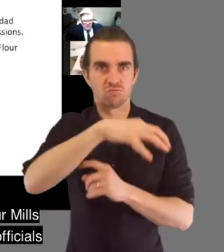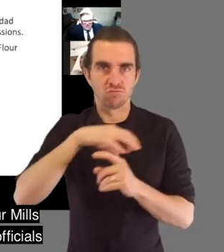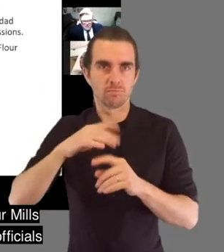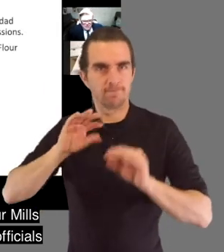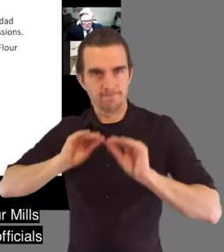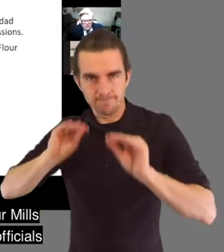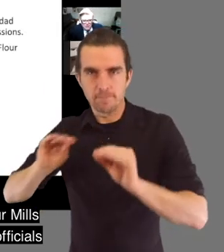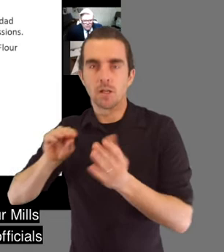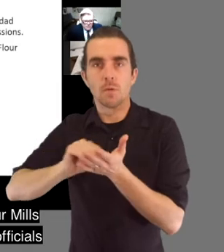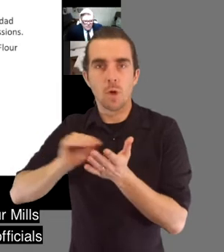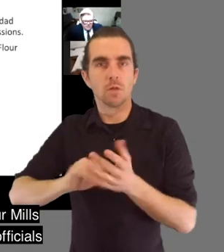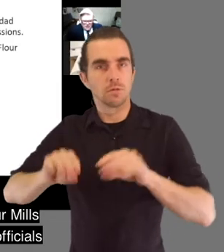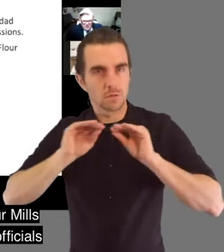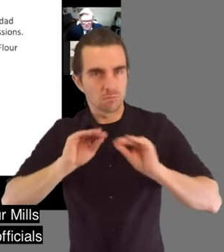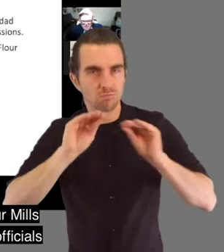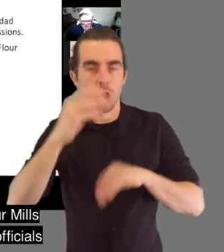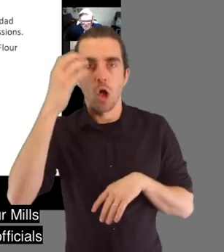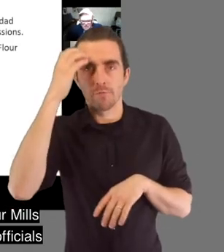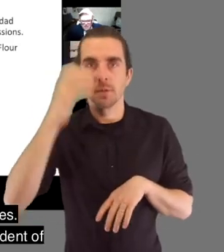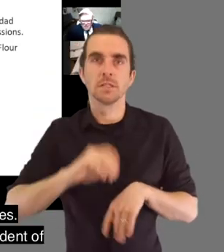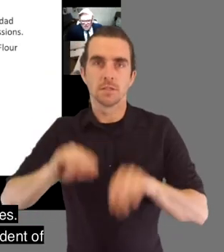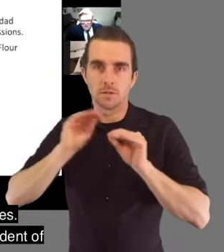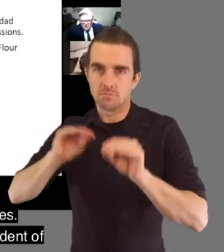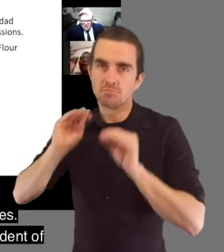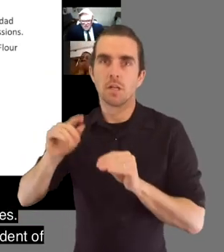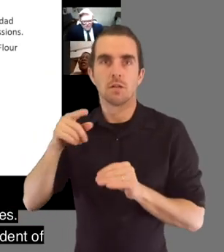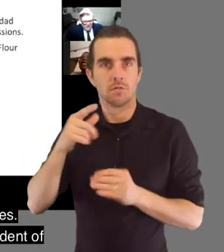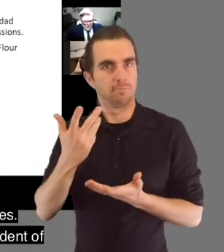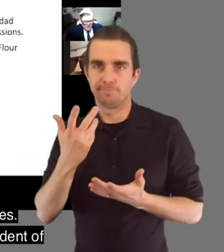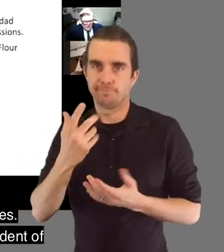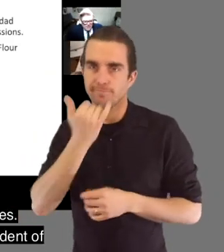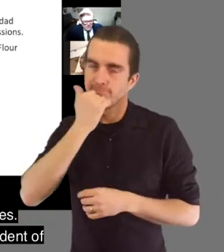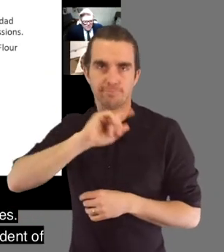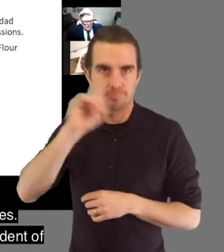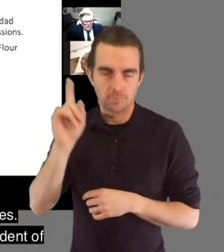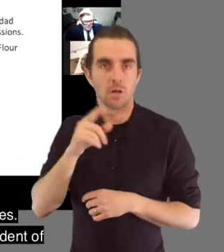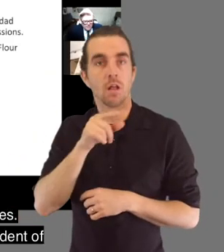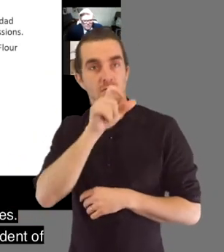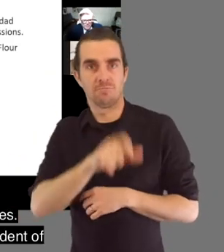educated reporters, government officials, and the public about their issues.